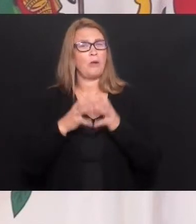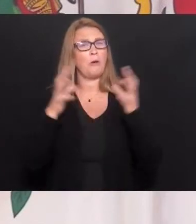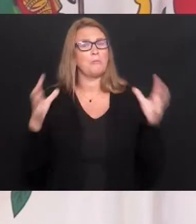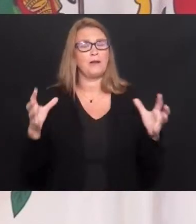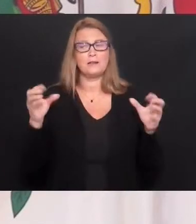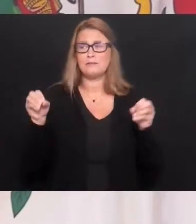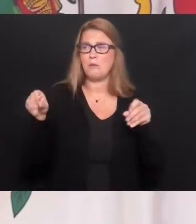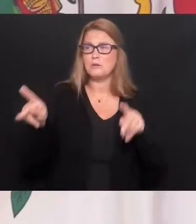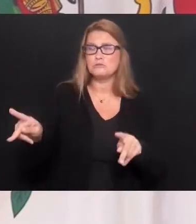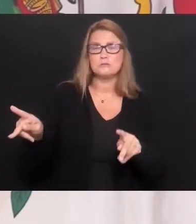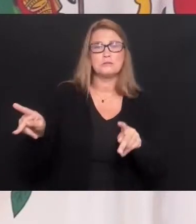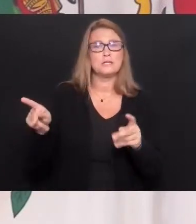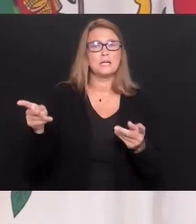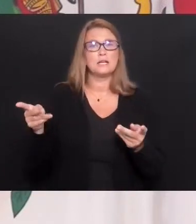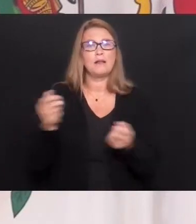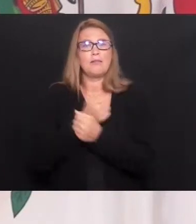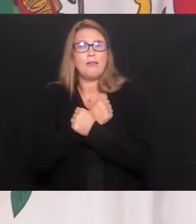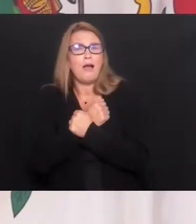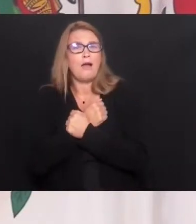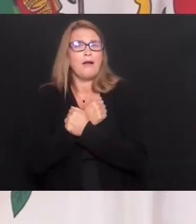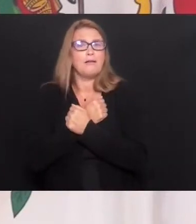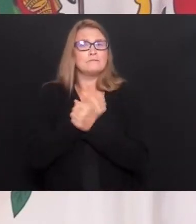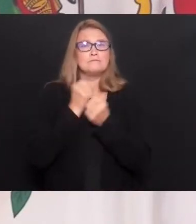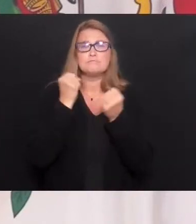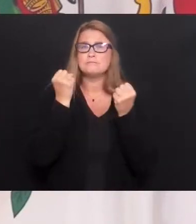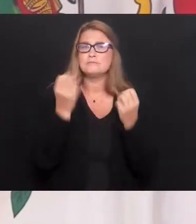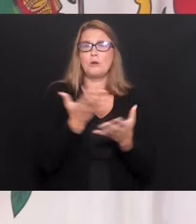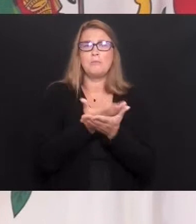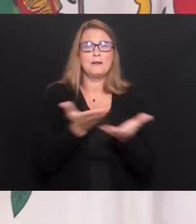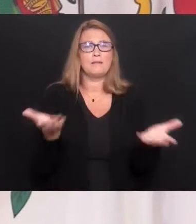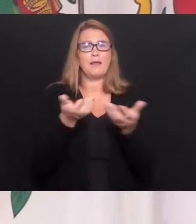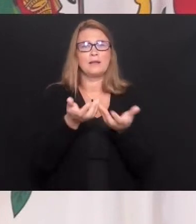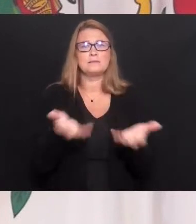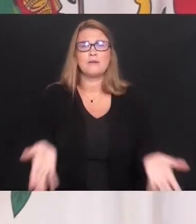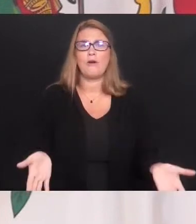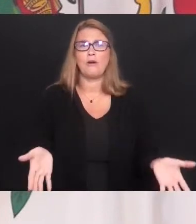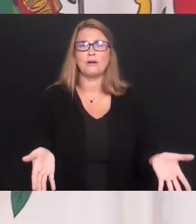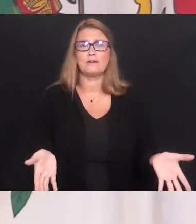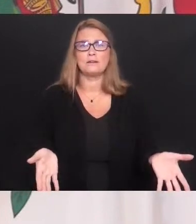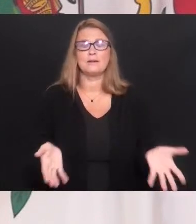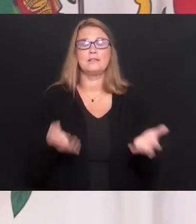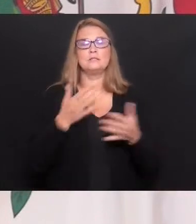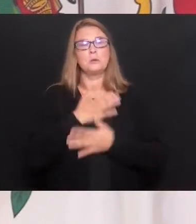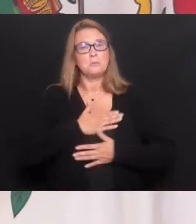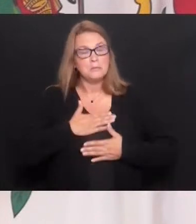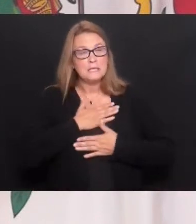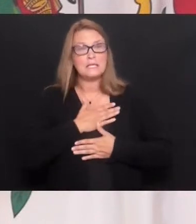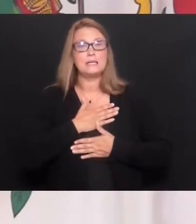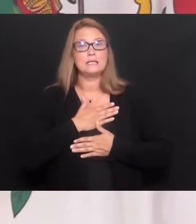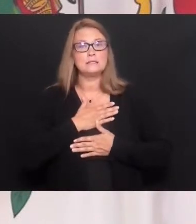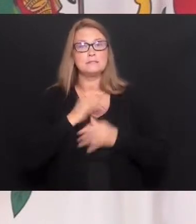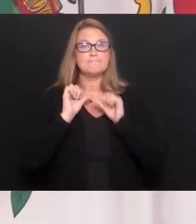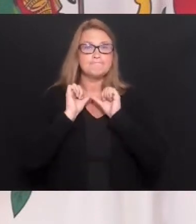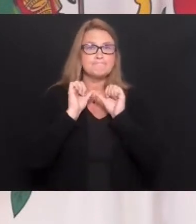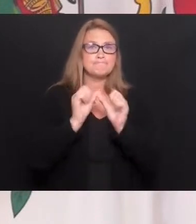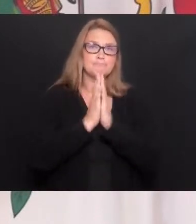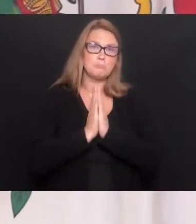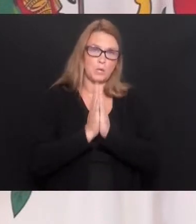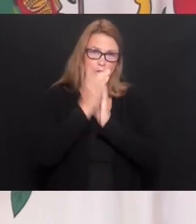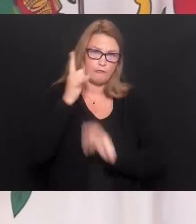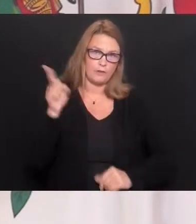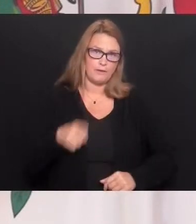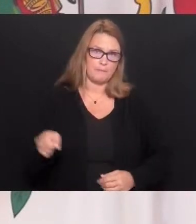opportunity, we've lost love, we've lost so much. So absolutely, please, please keep these people in your prayers.